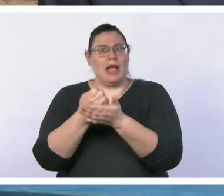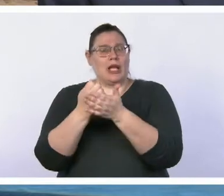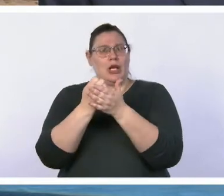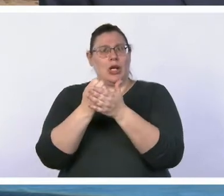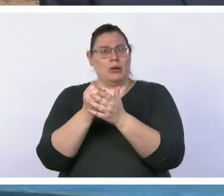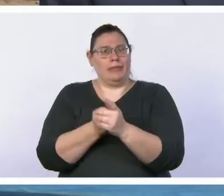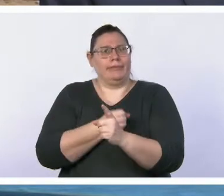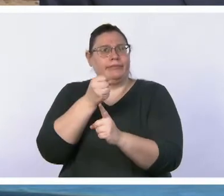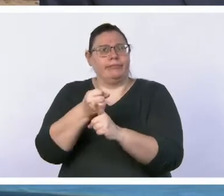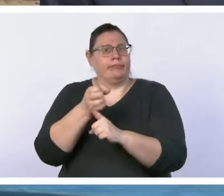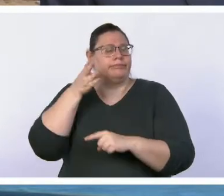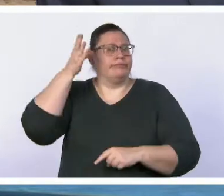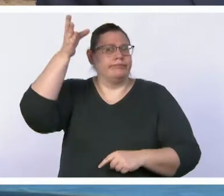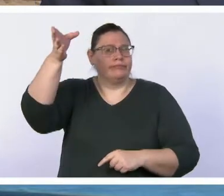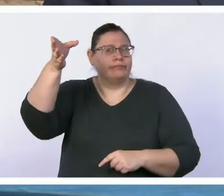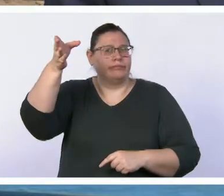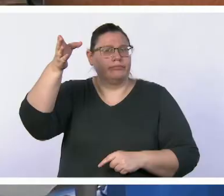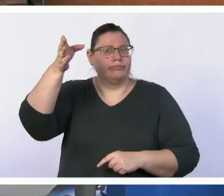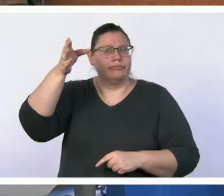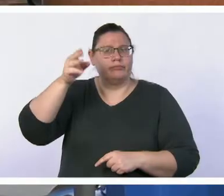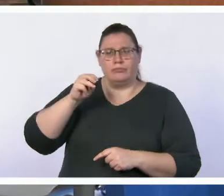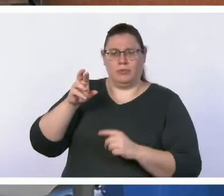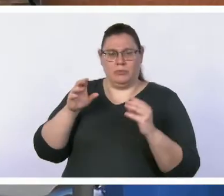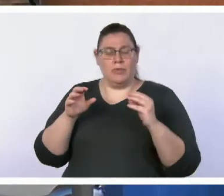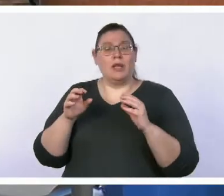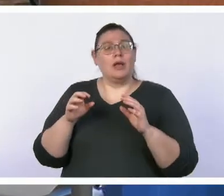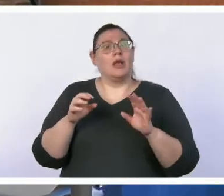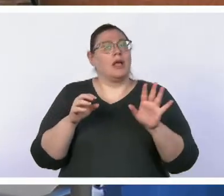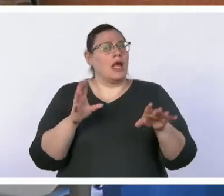have in the coming years. So this will be an